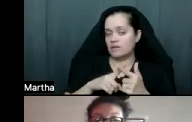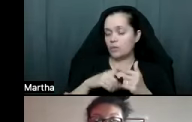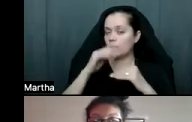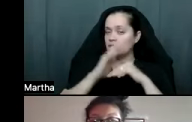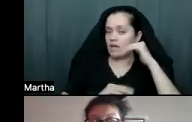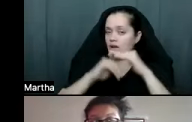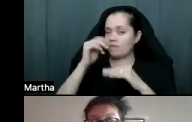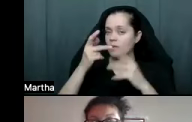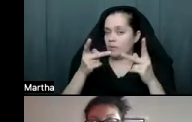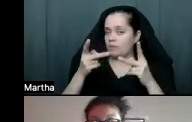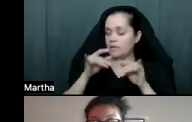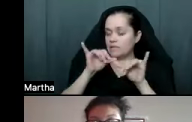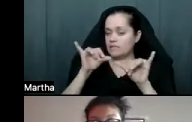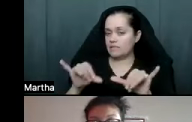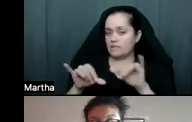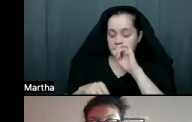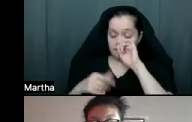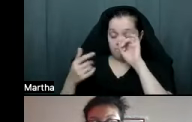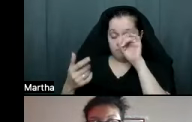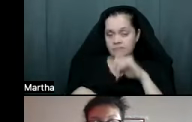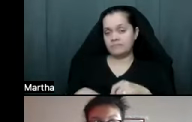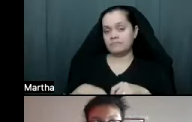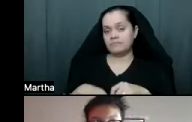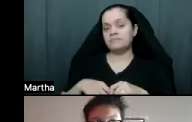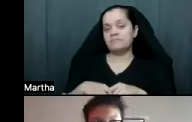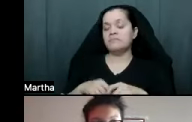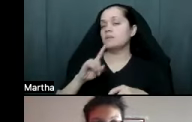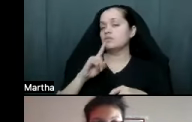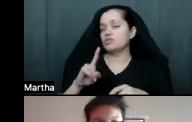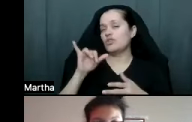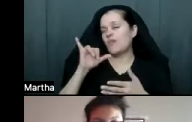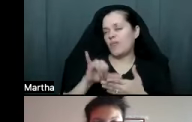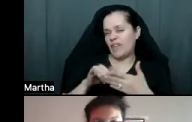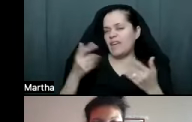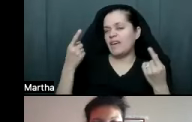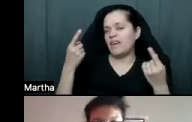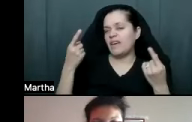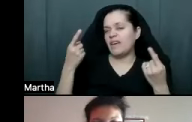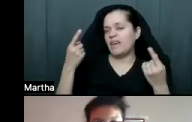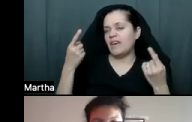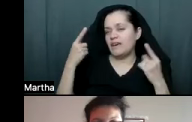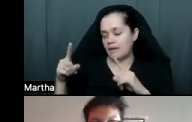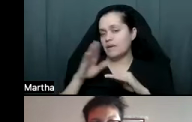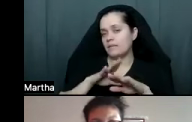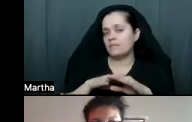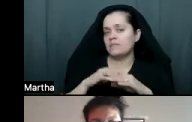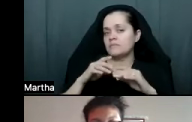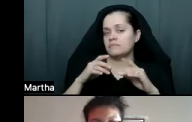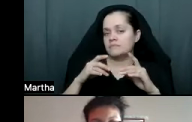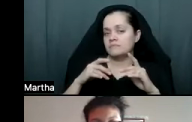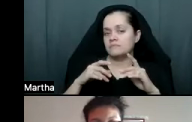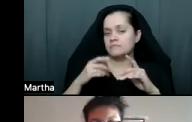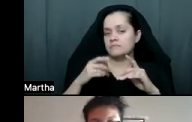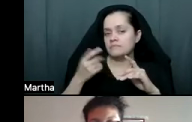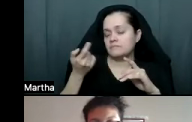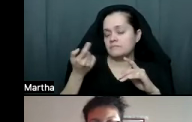comfortable place to settle. I'm sure that did happen at least somewhat, people making